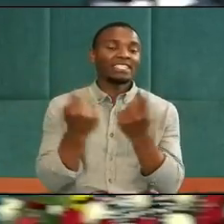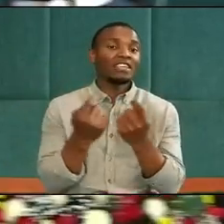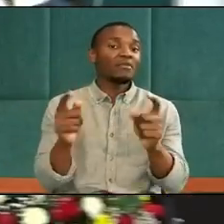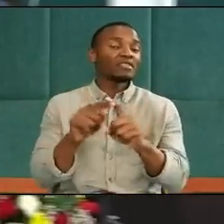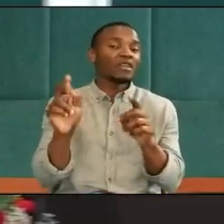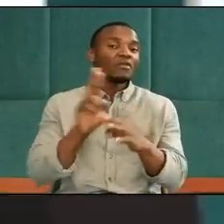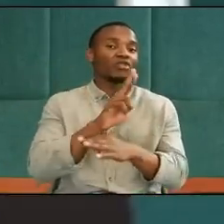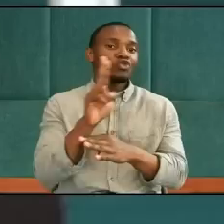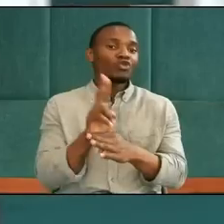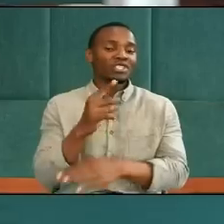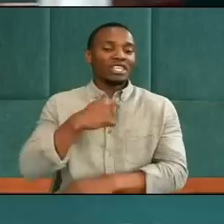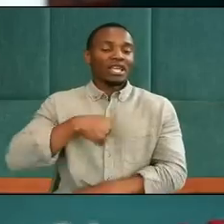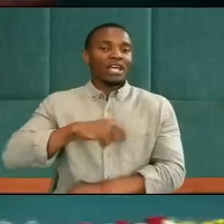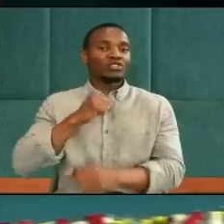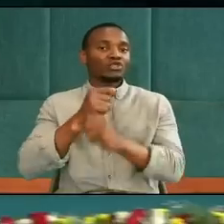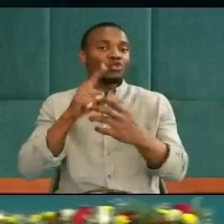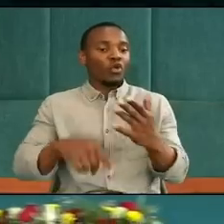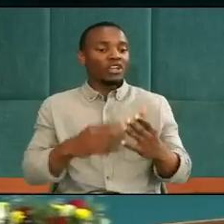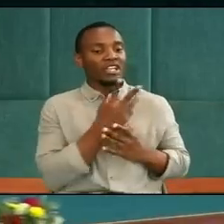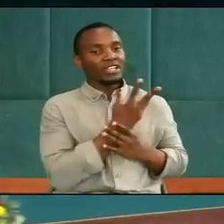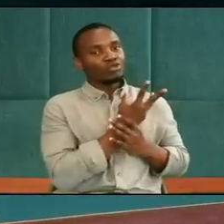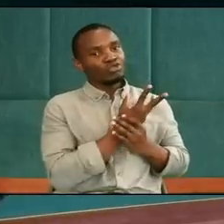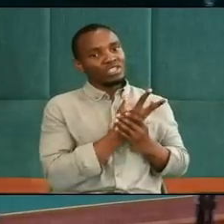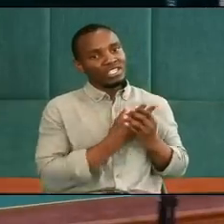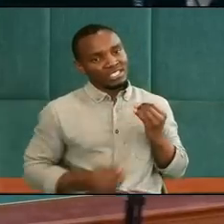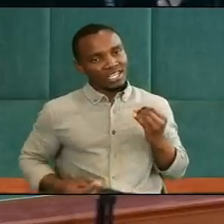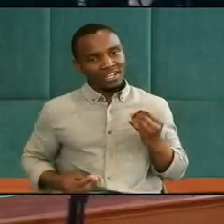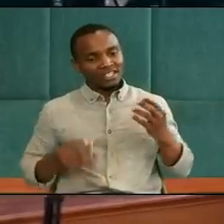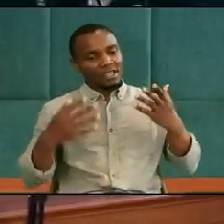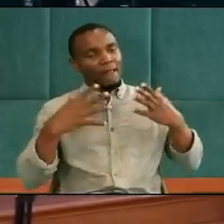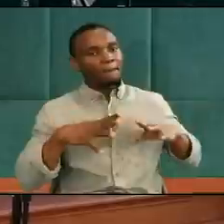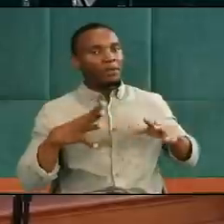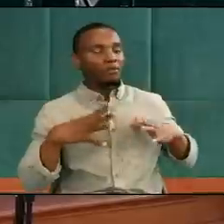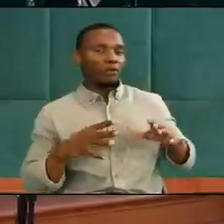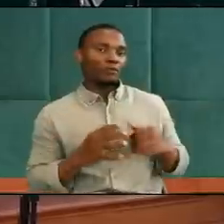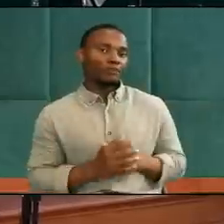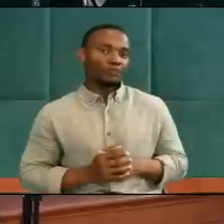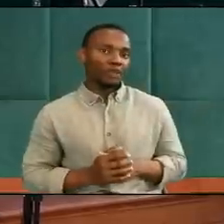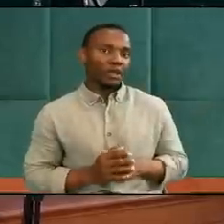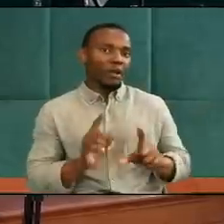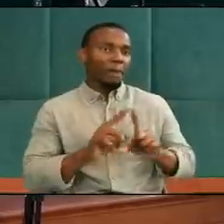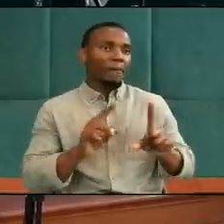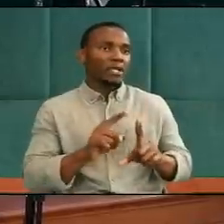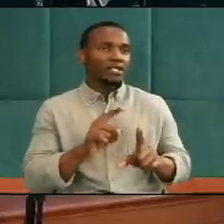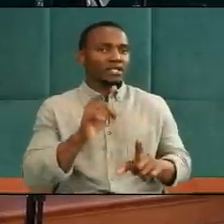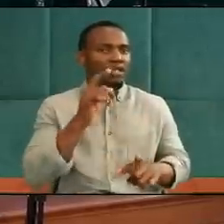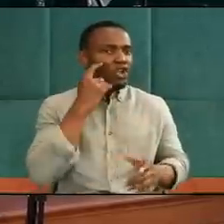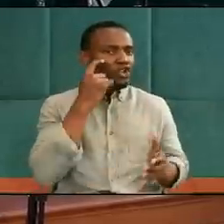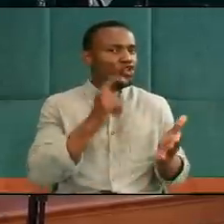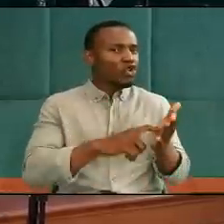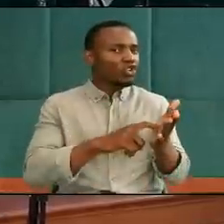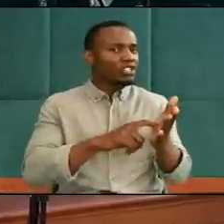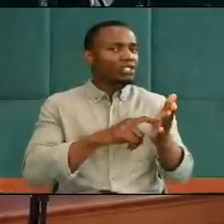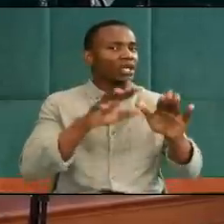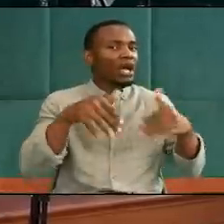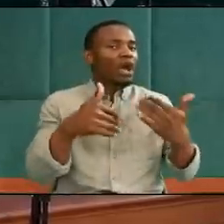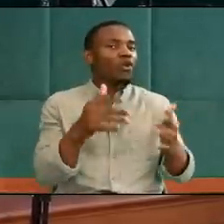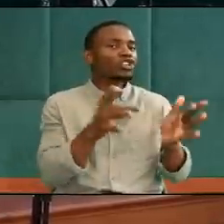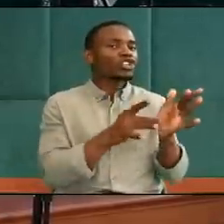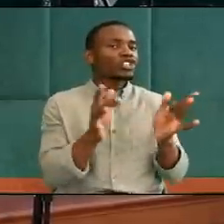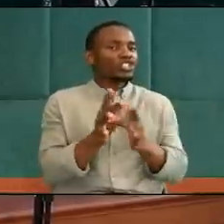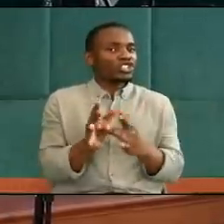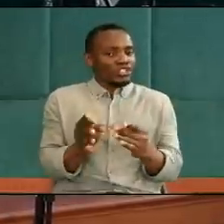two, to discourage the team. But I want you to notice how Jesus dealt with it.